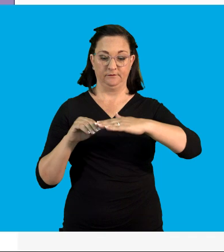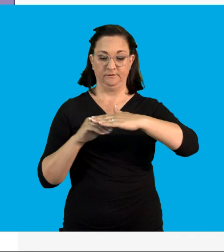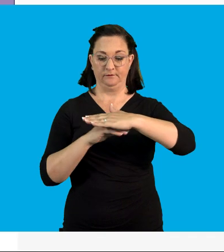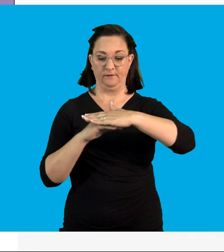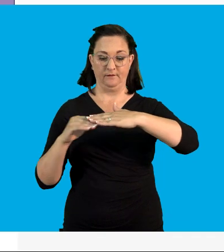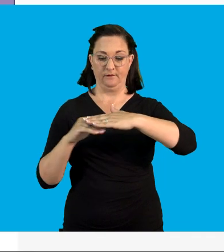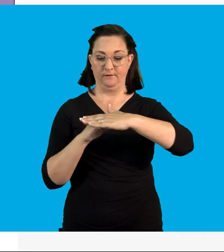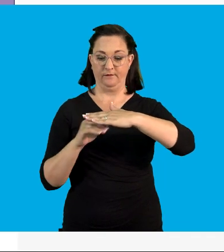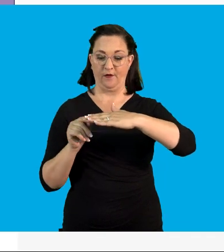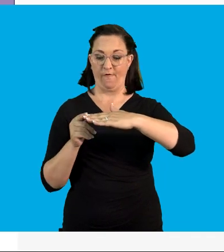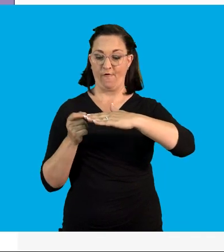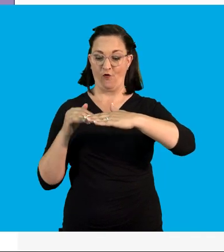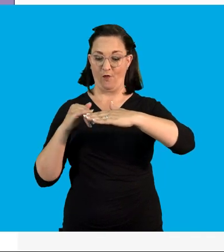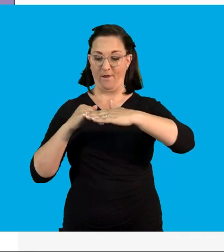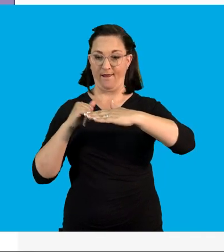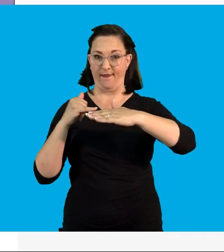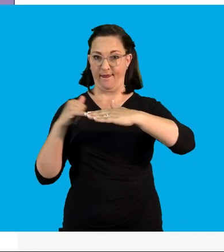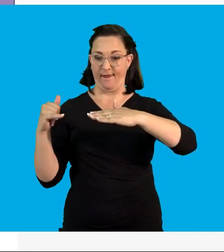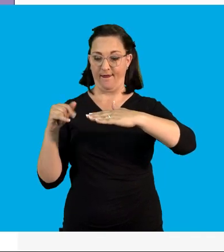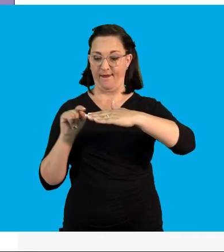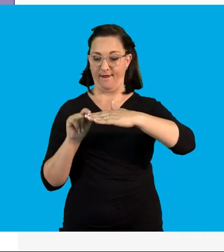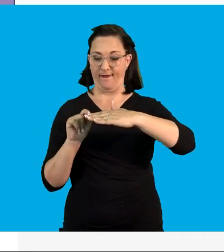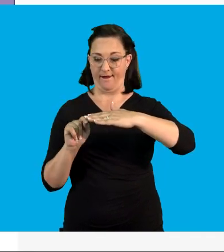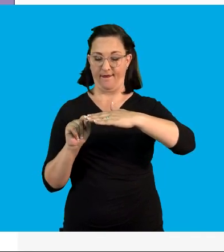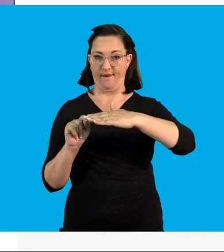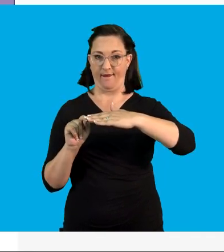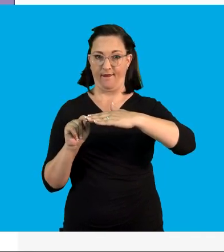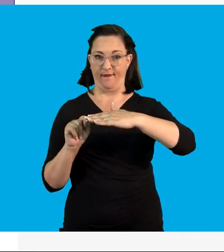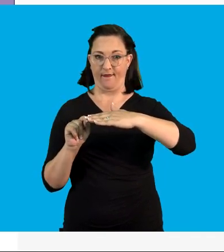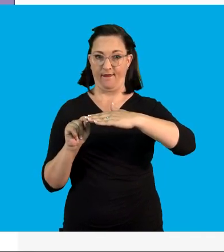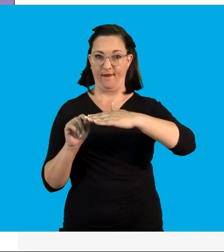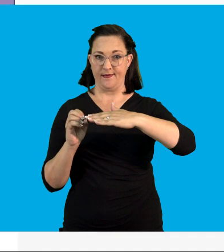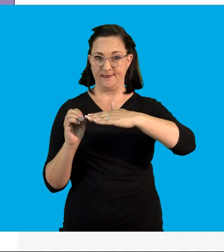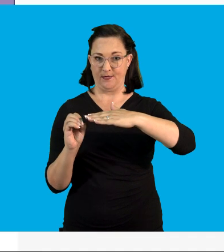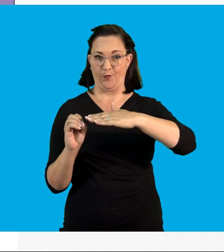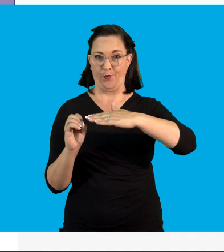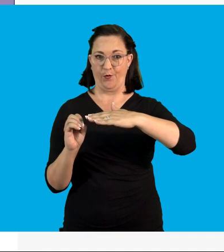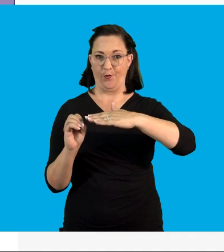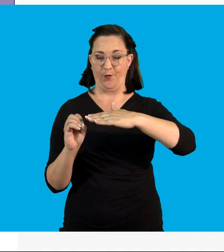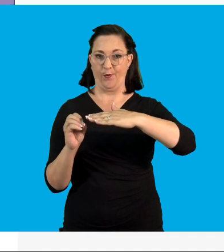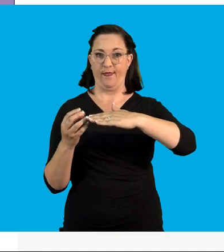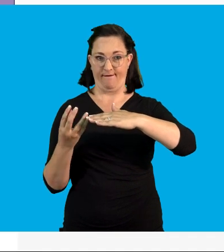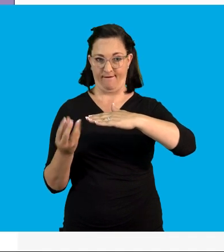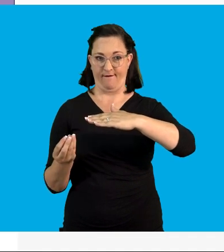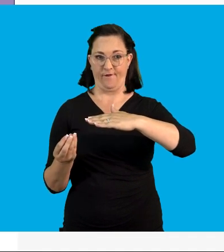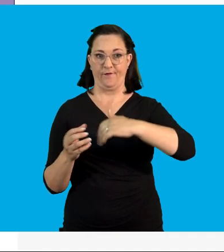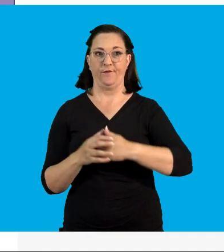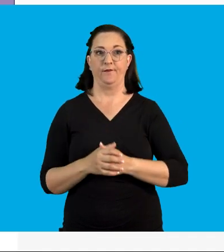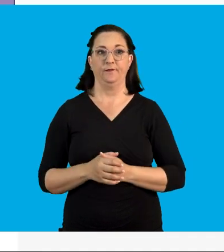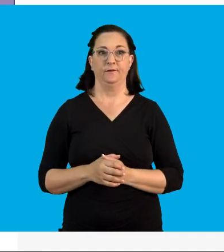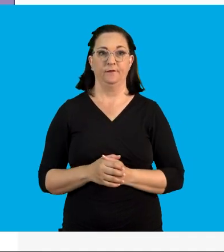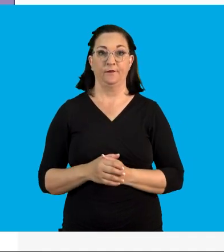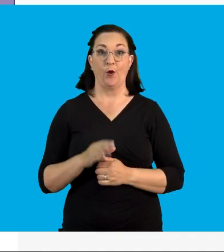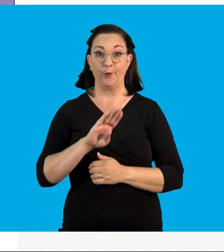we are going to measure from, that line should be horizontal with the 0. There are two marks. There is